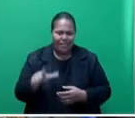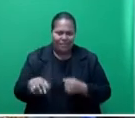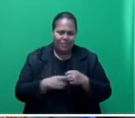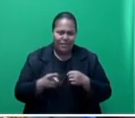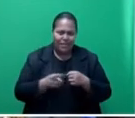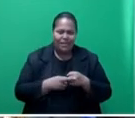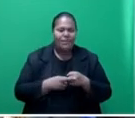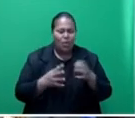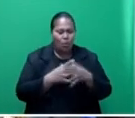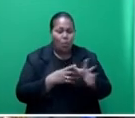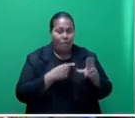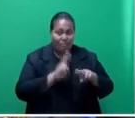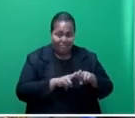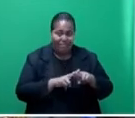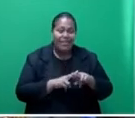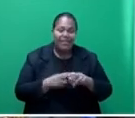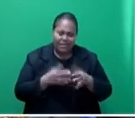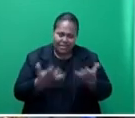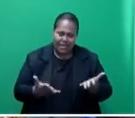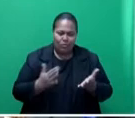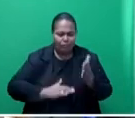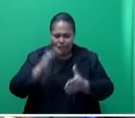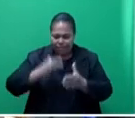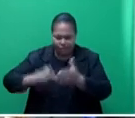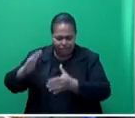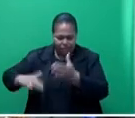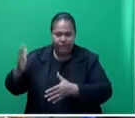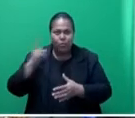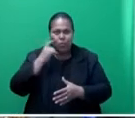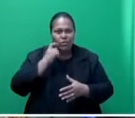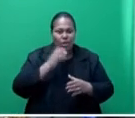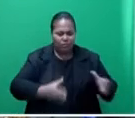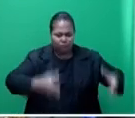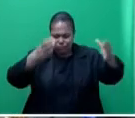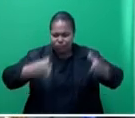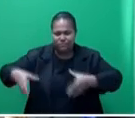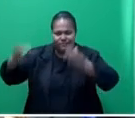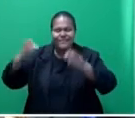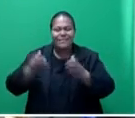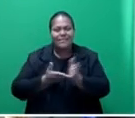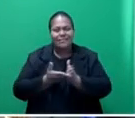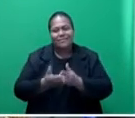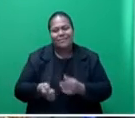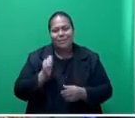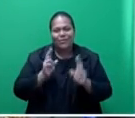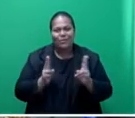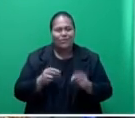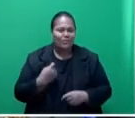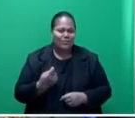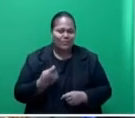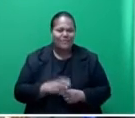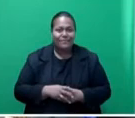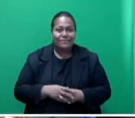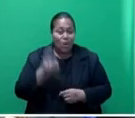all 4 borehole pumps to fill the reservoirs in which services are to be fully restored as soon as possible. Water cutting trucks